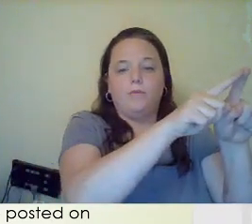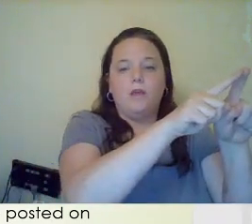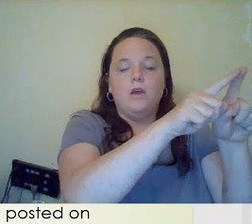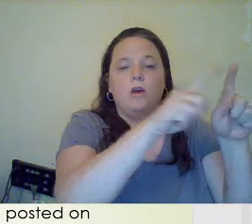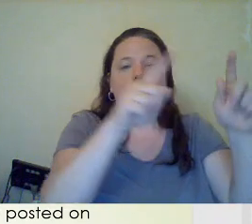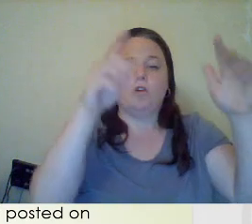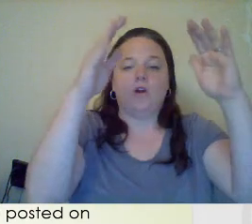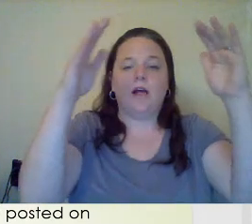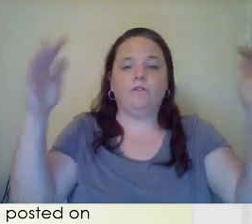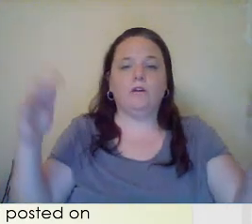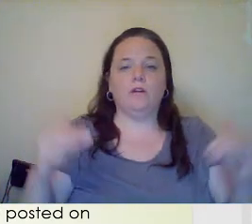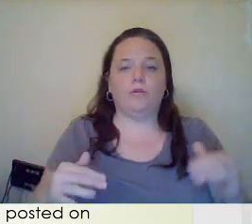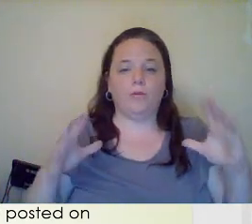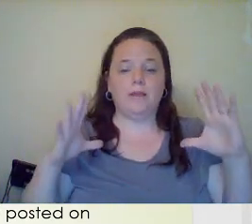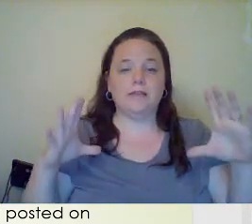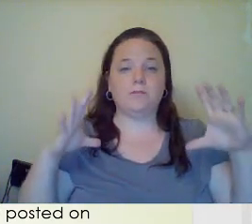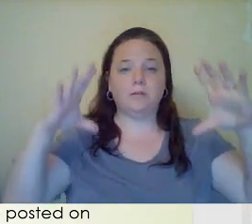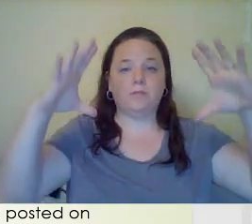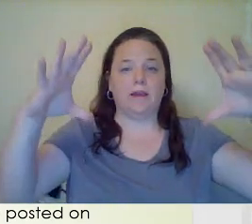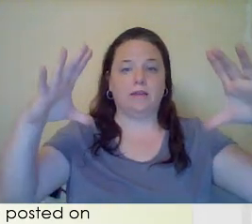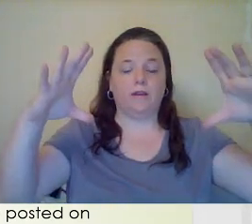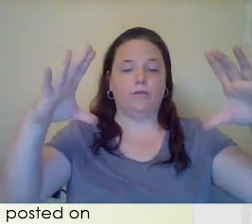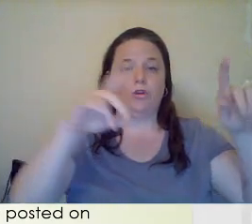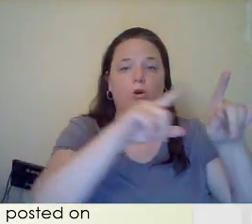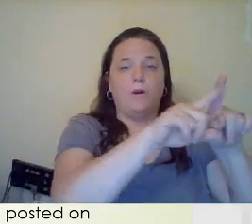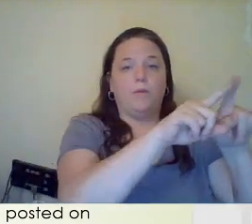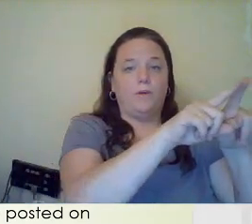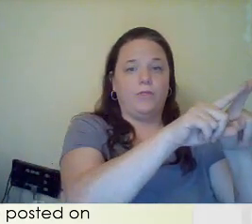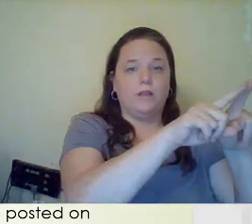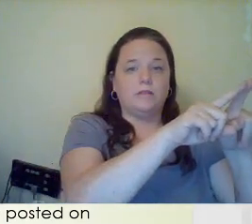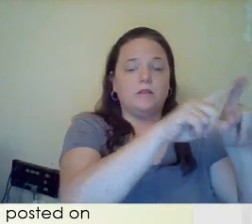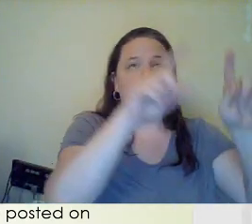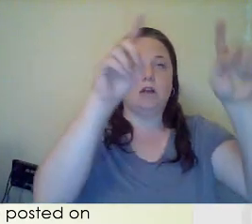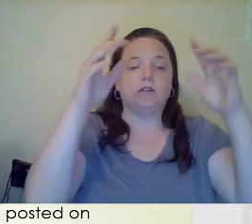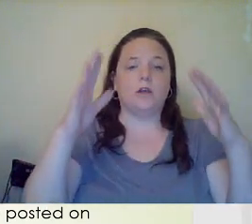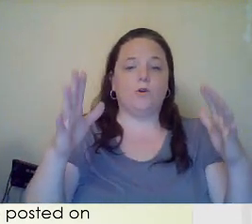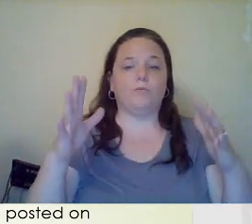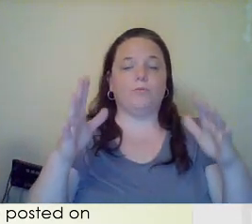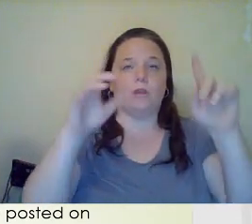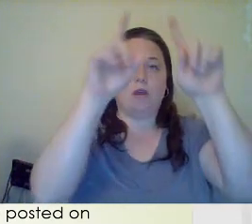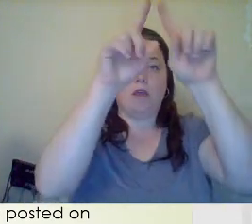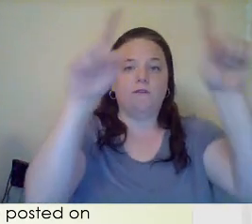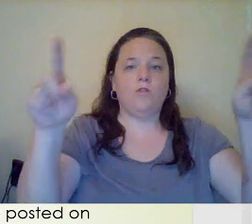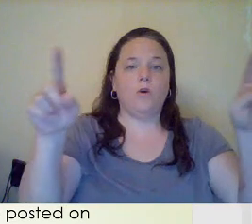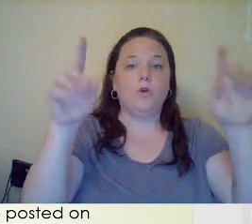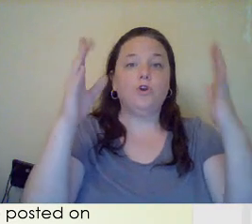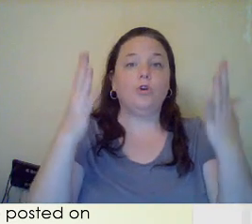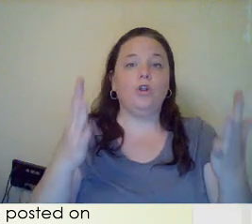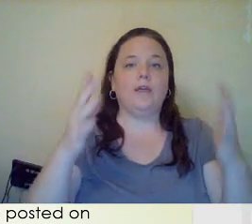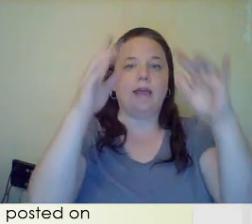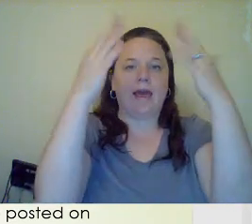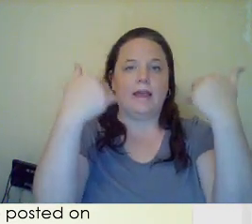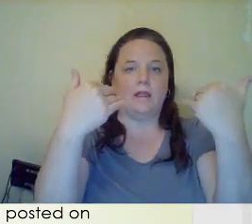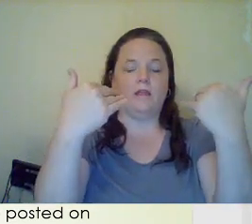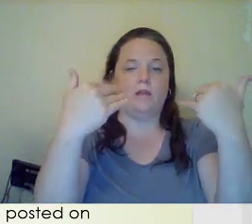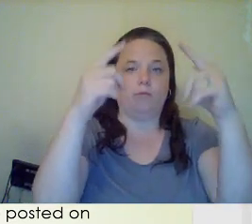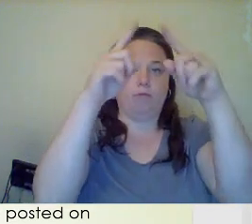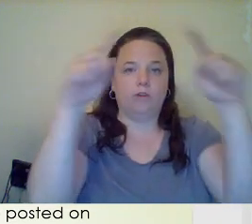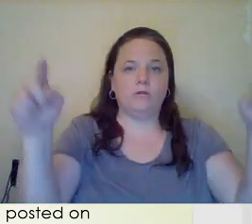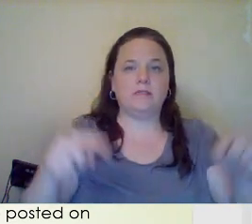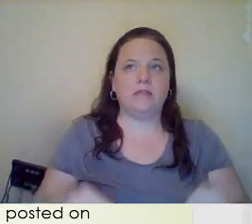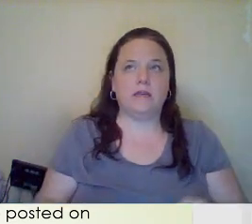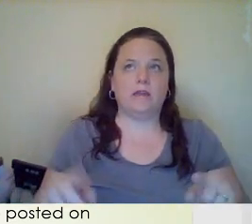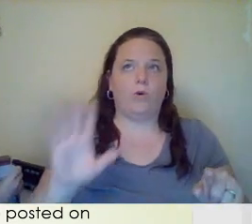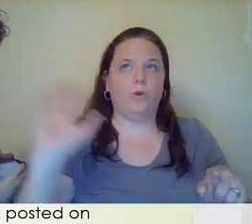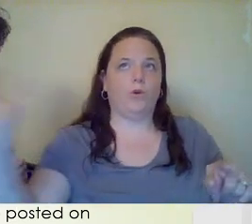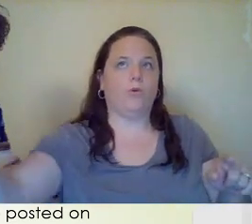okay? You're having to look from his perspective to know where to put this. So, even though when you're looking at him,